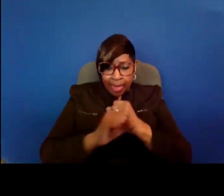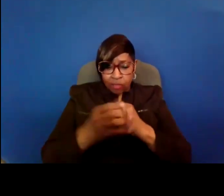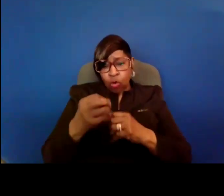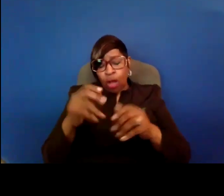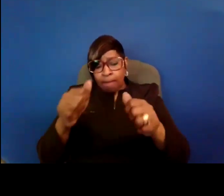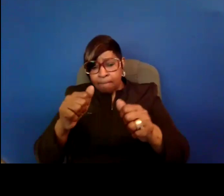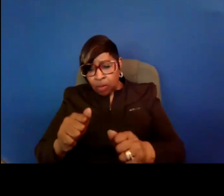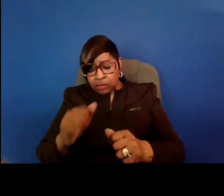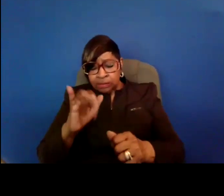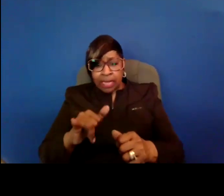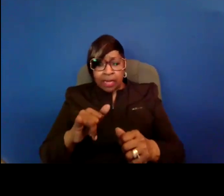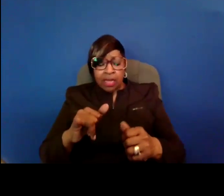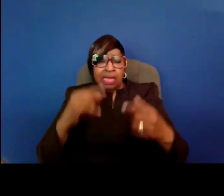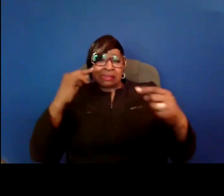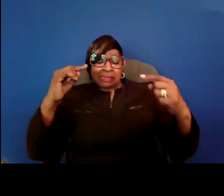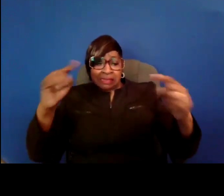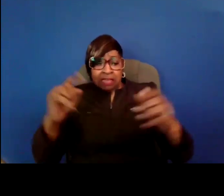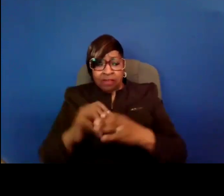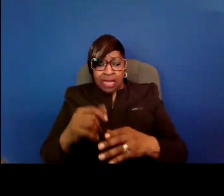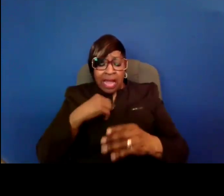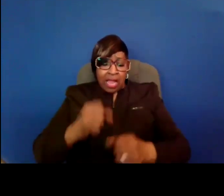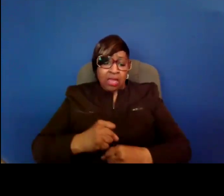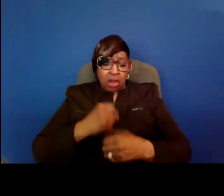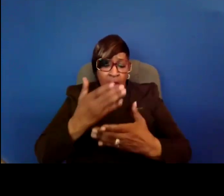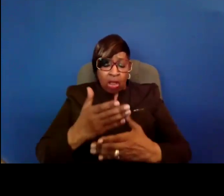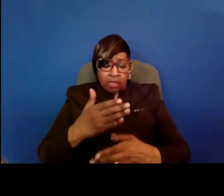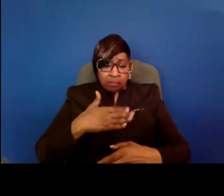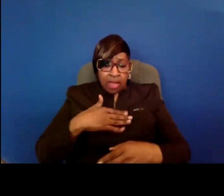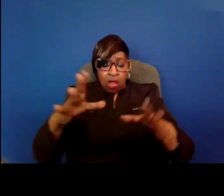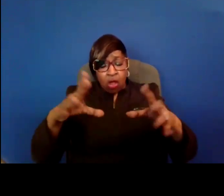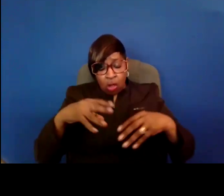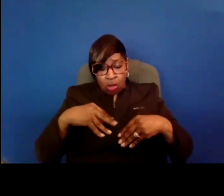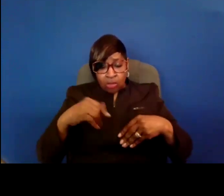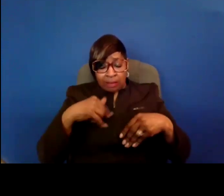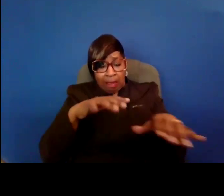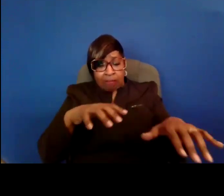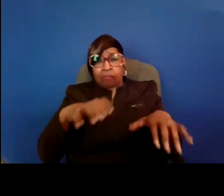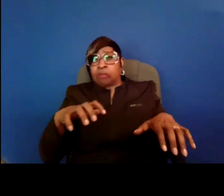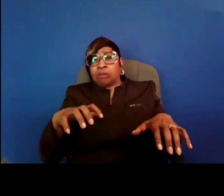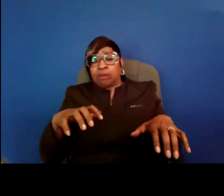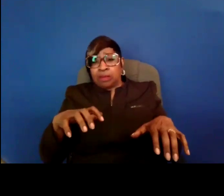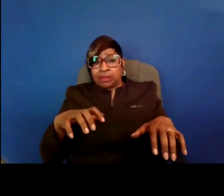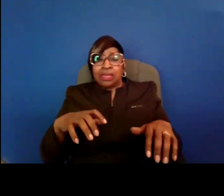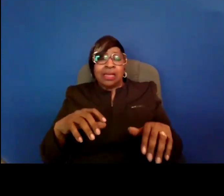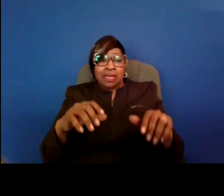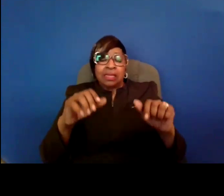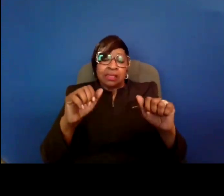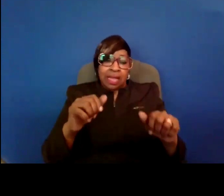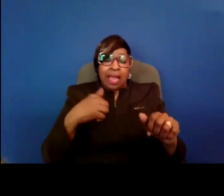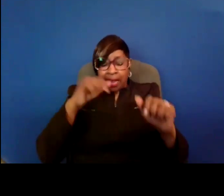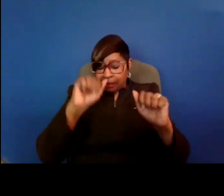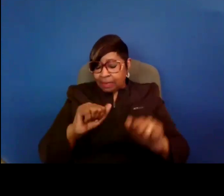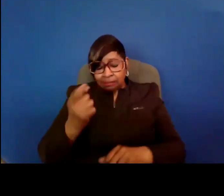I cause my own progress paralysis. Yeah, Chloe, I can really resonate with